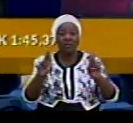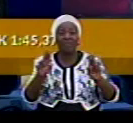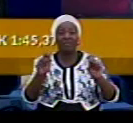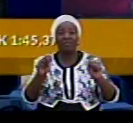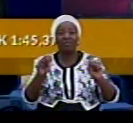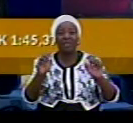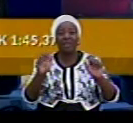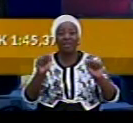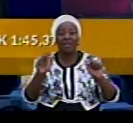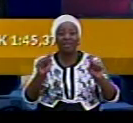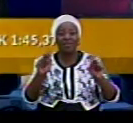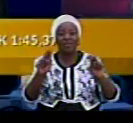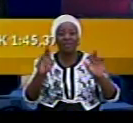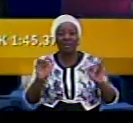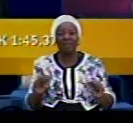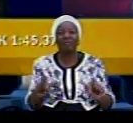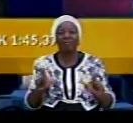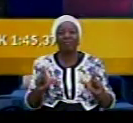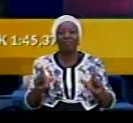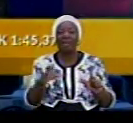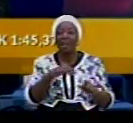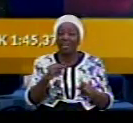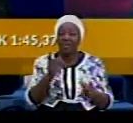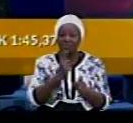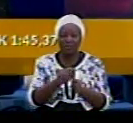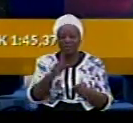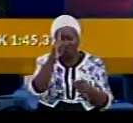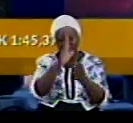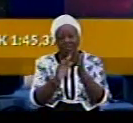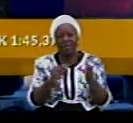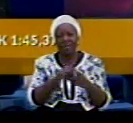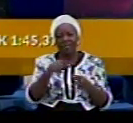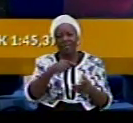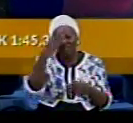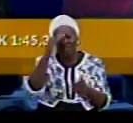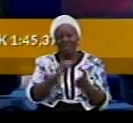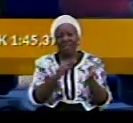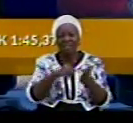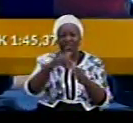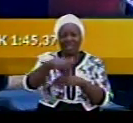believe. And I know tonight is my night.